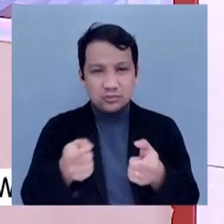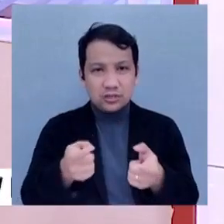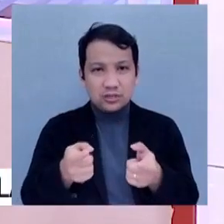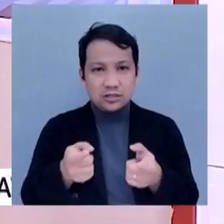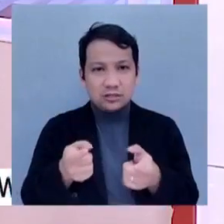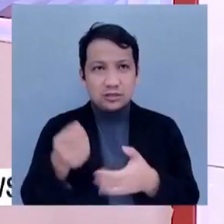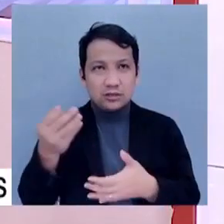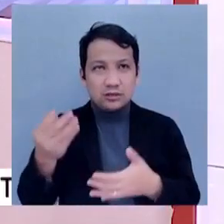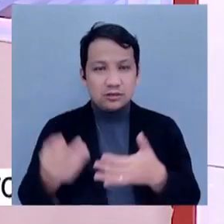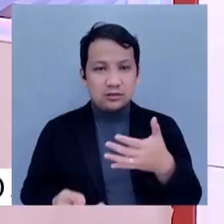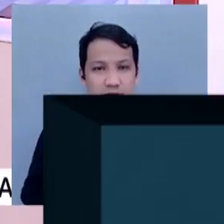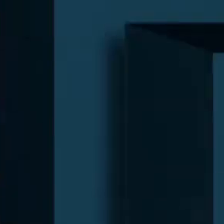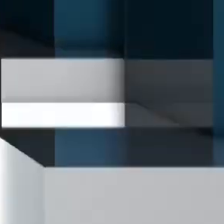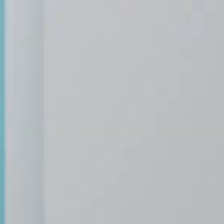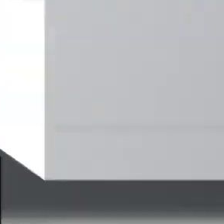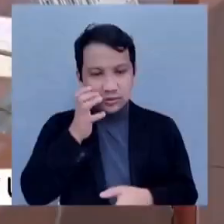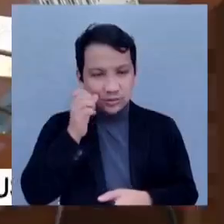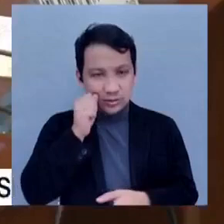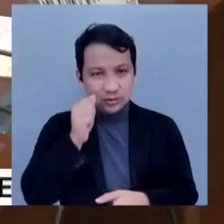more from Sherrianne Torres.